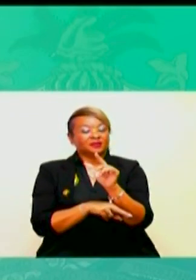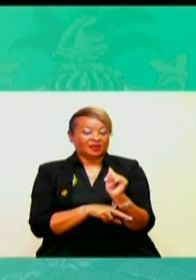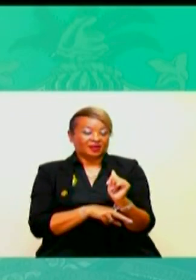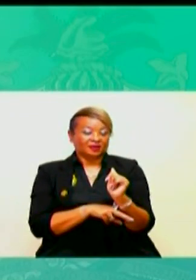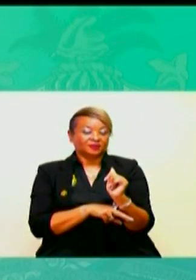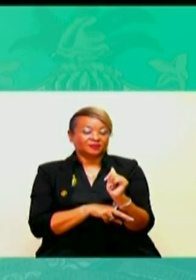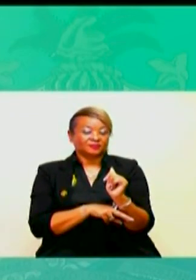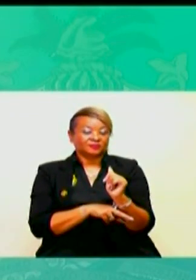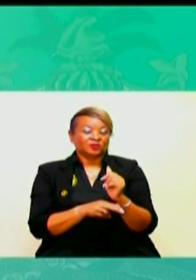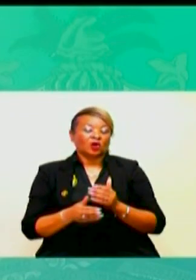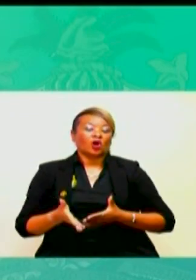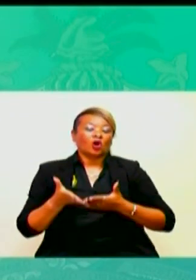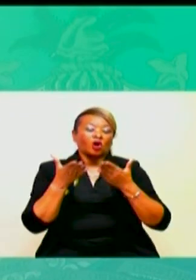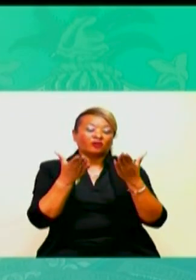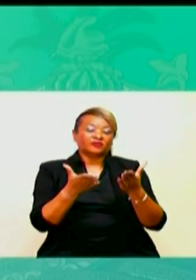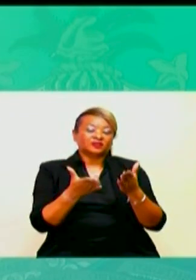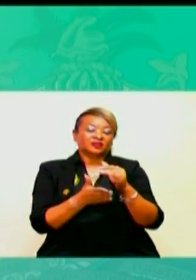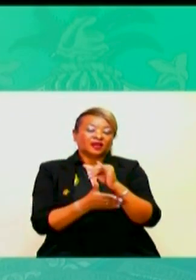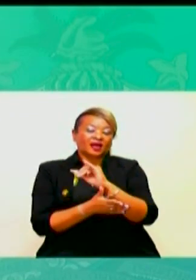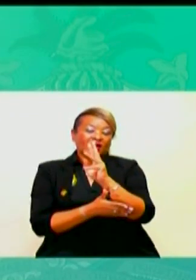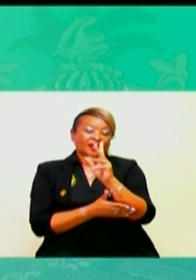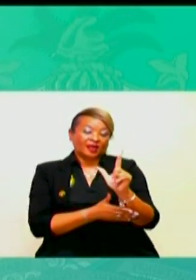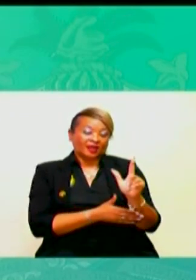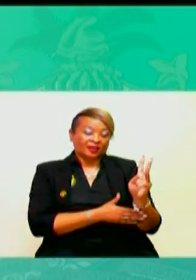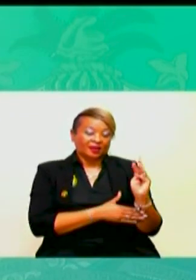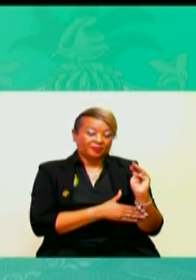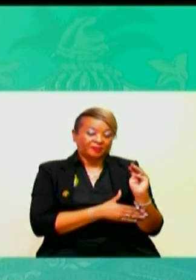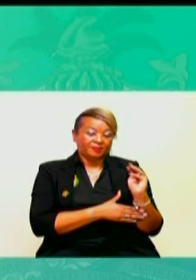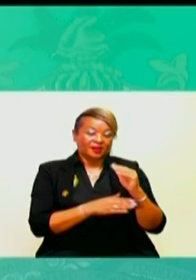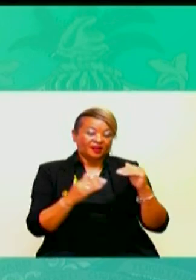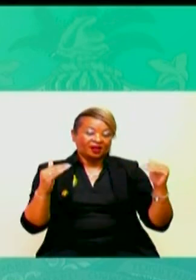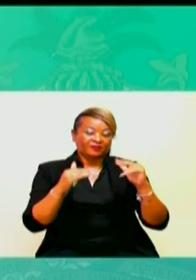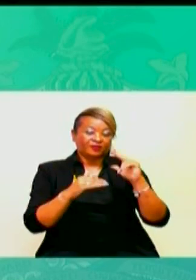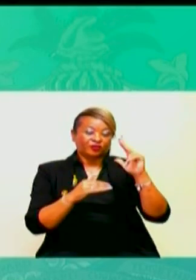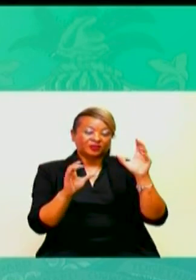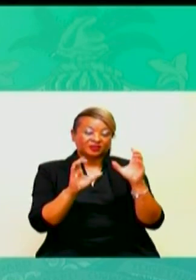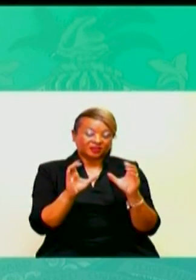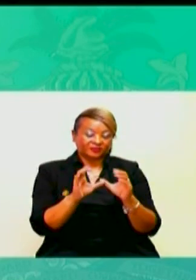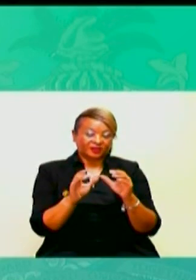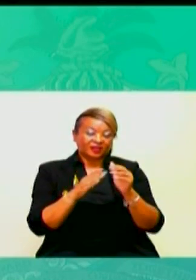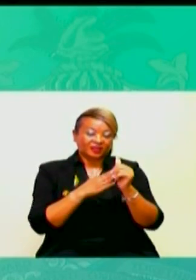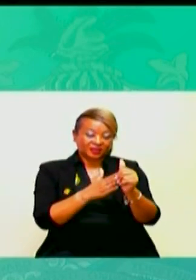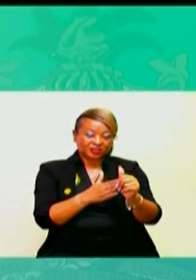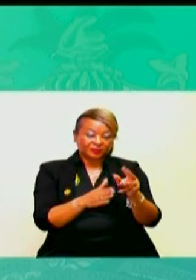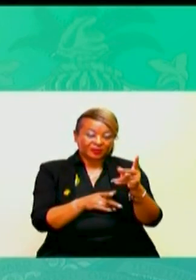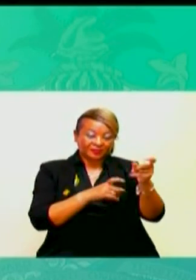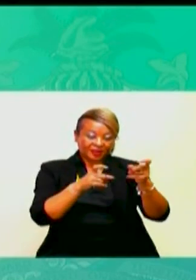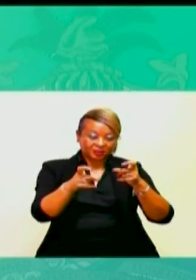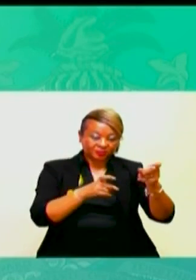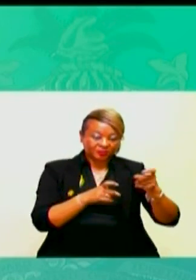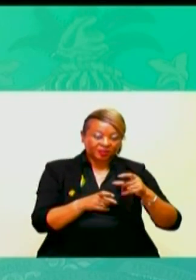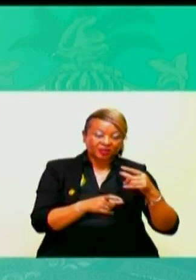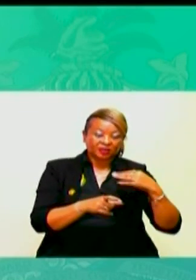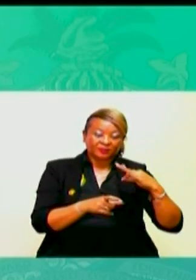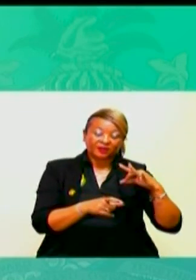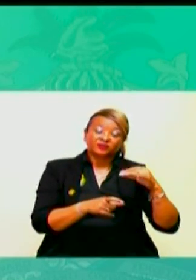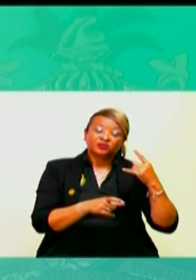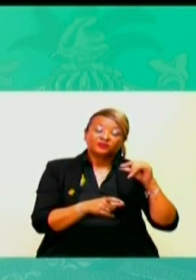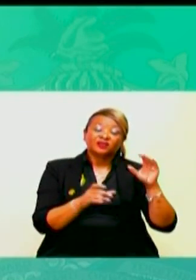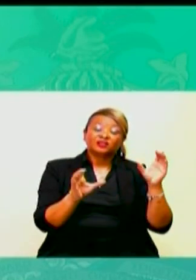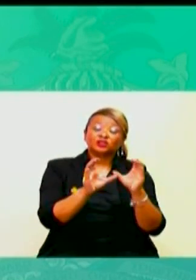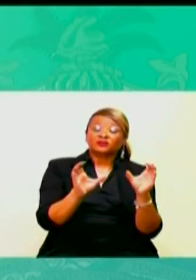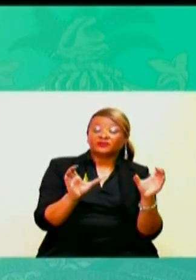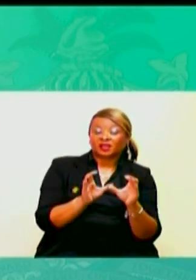Agency offers the ILM Level 3 certificate in leadership and management. The beneficiaries of this